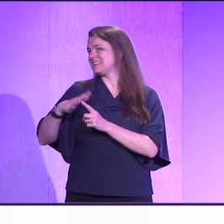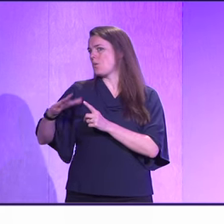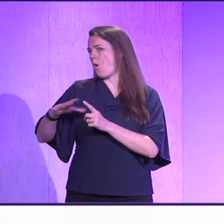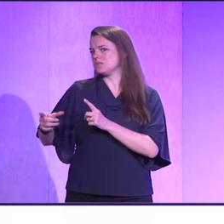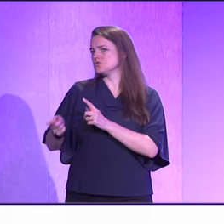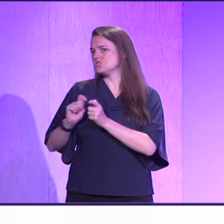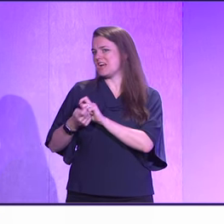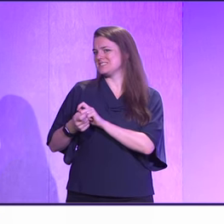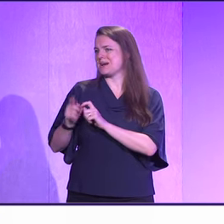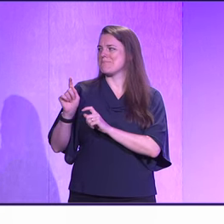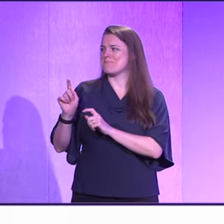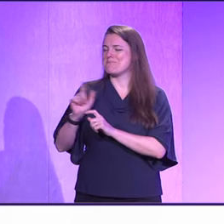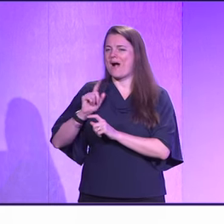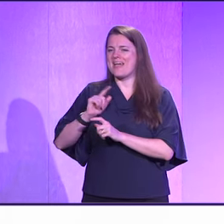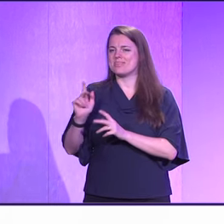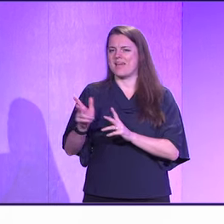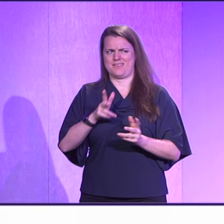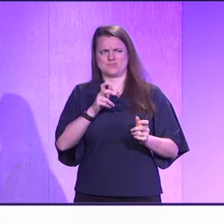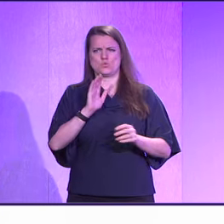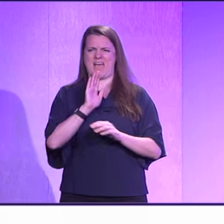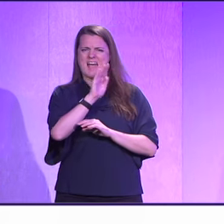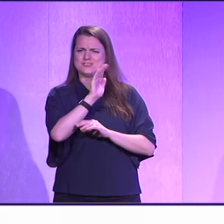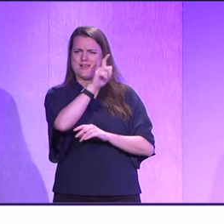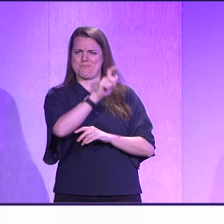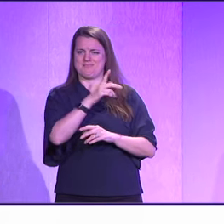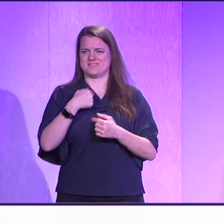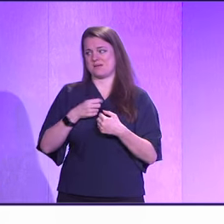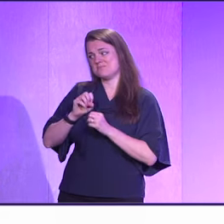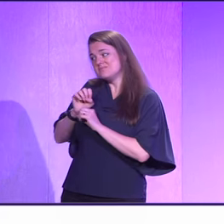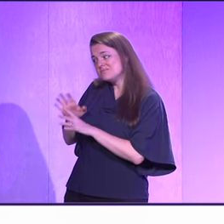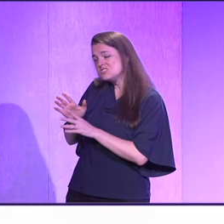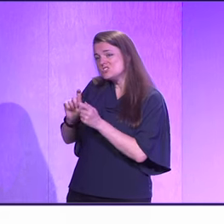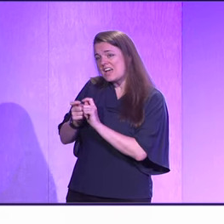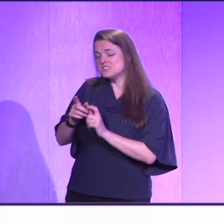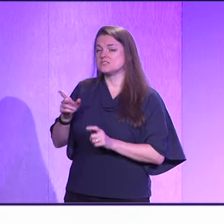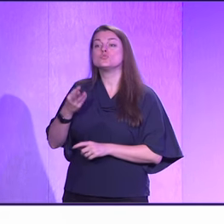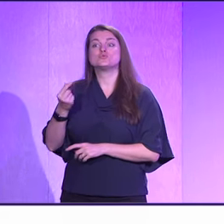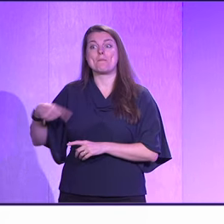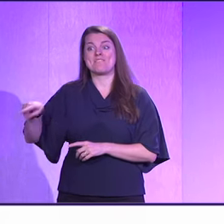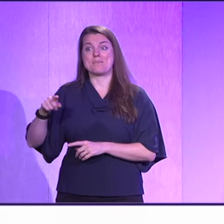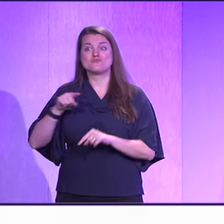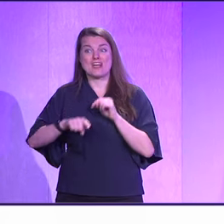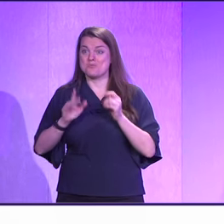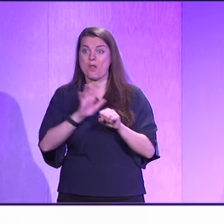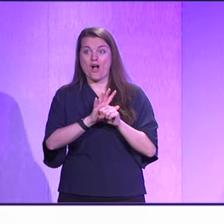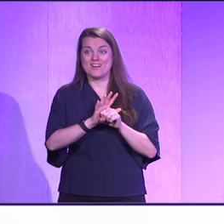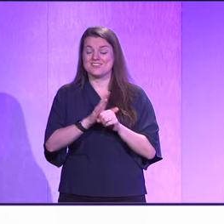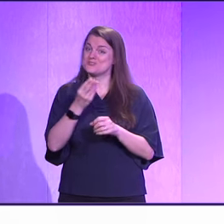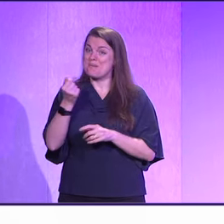a bit difficult coming from a third party. Some of the vendors tried to fully block the change. It was legal